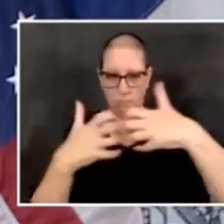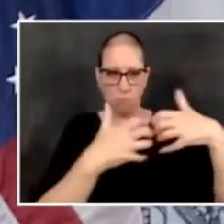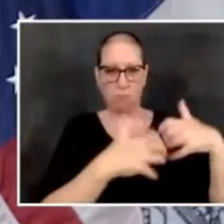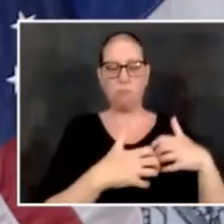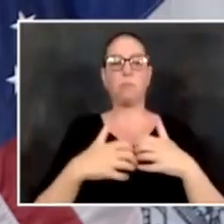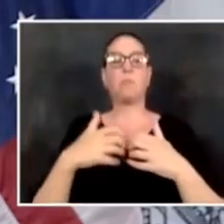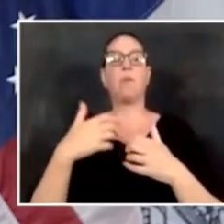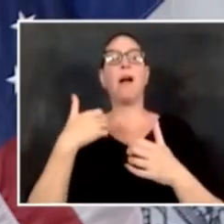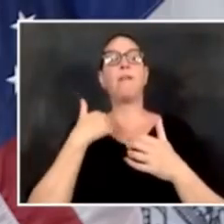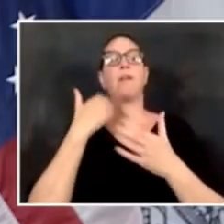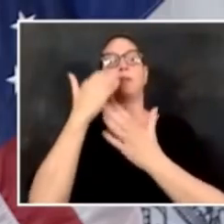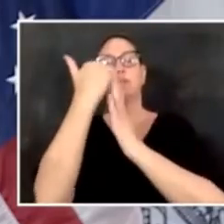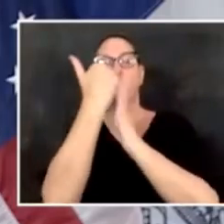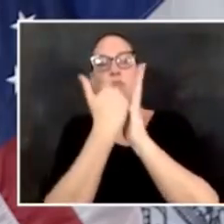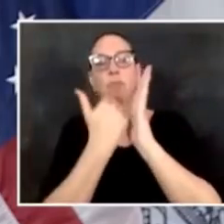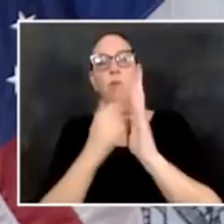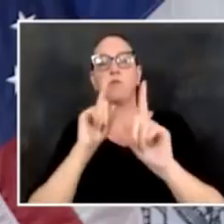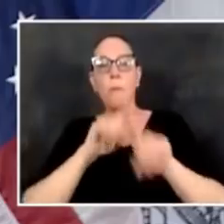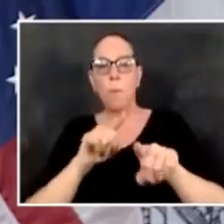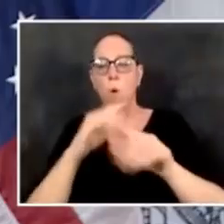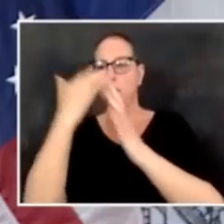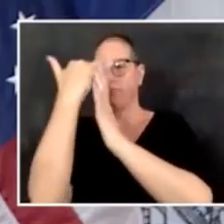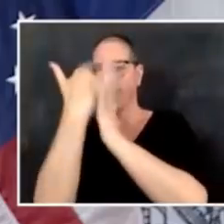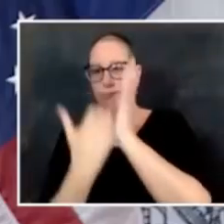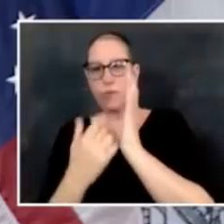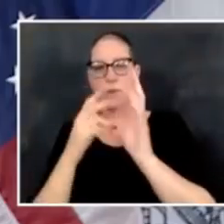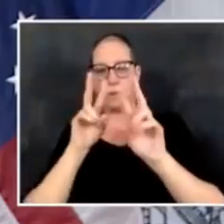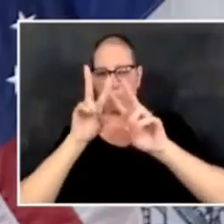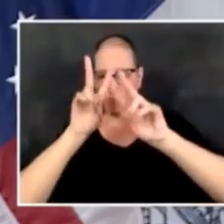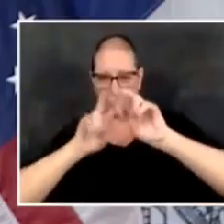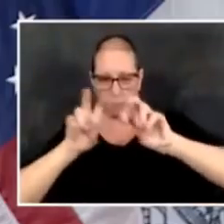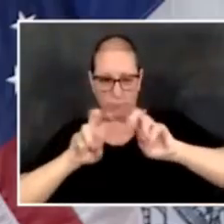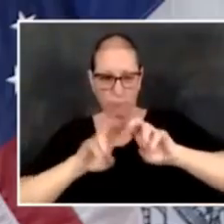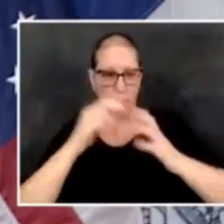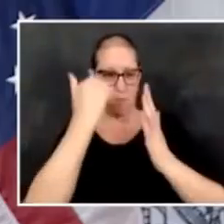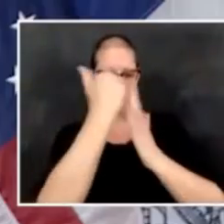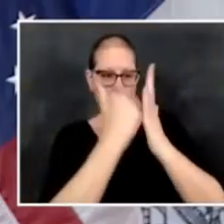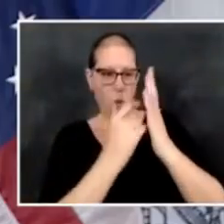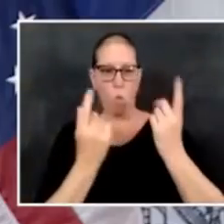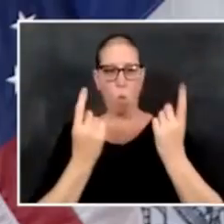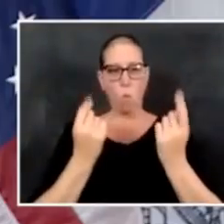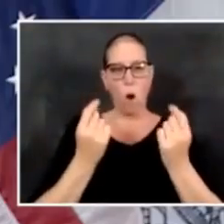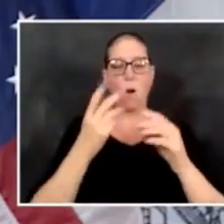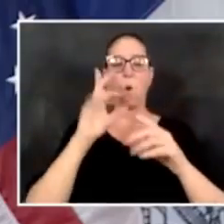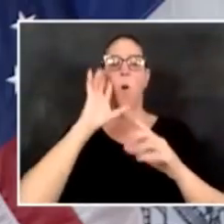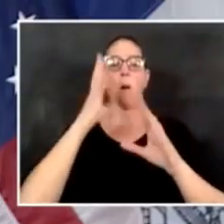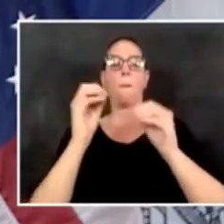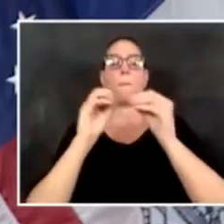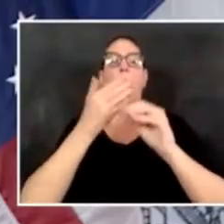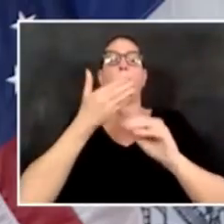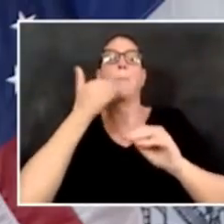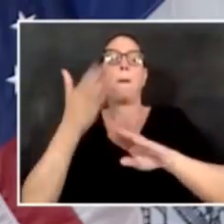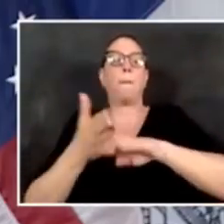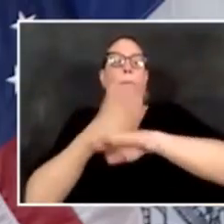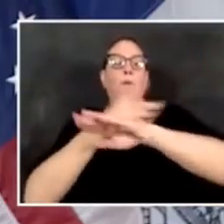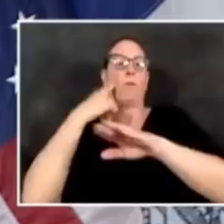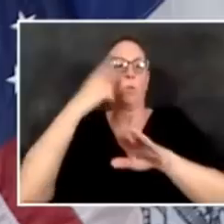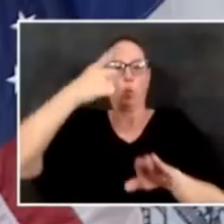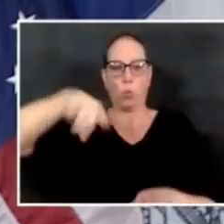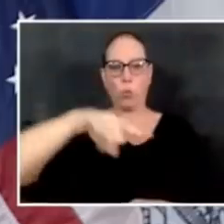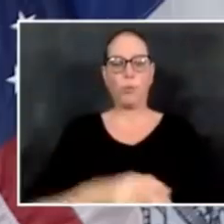go forward to make sure that we do everything possible to keep people safe. And Juliet, let me just add, I